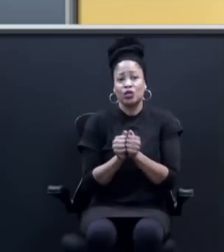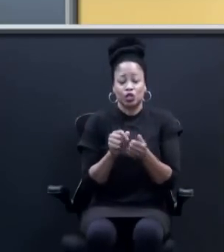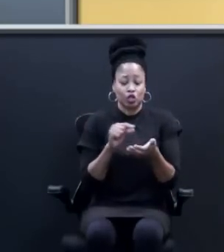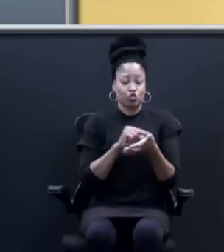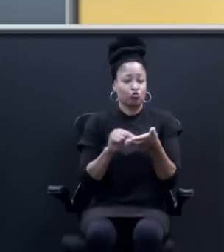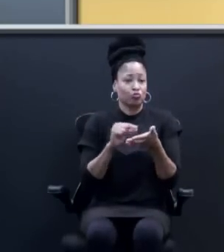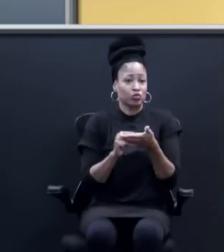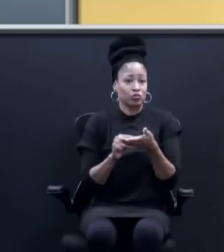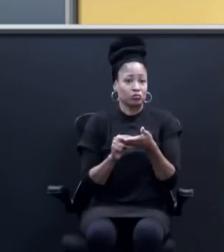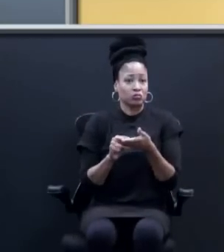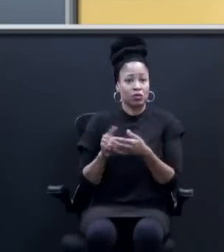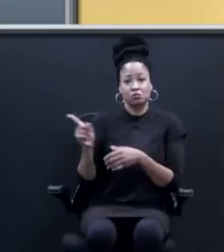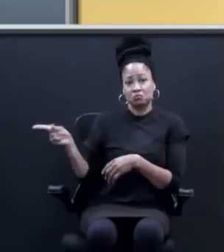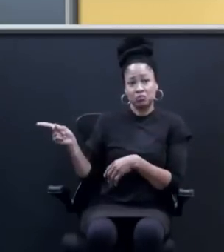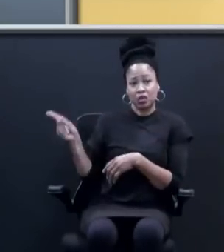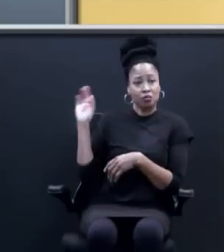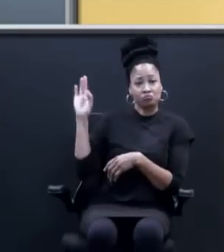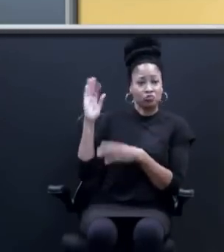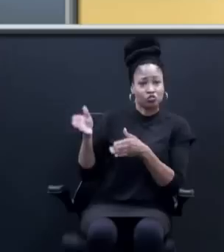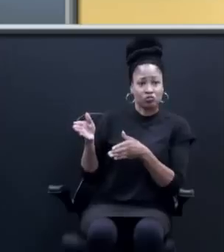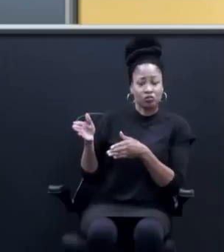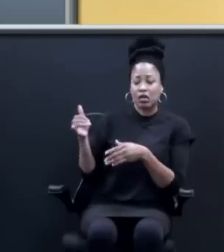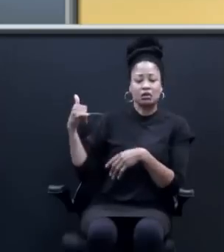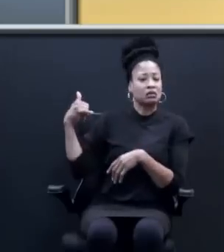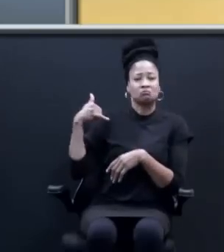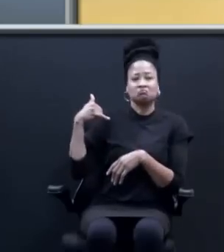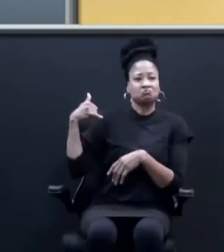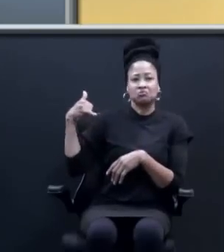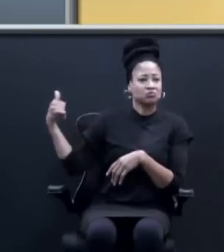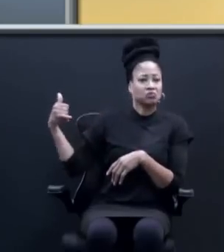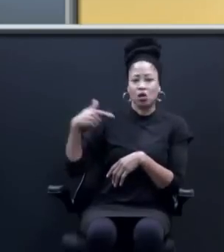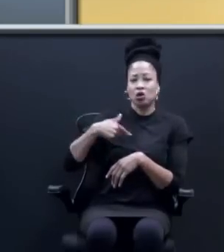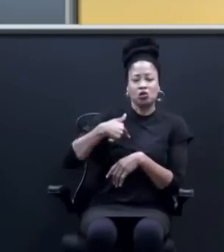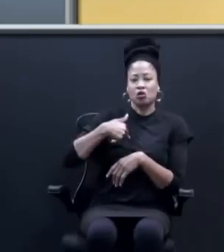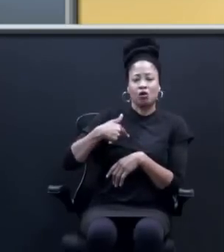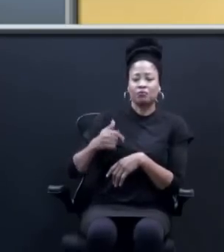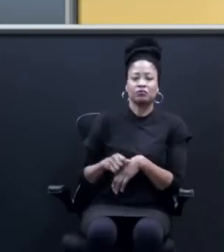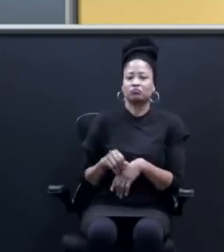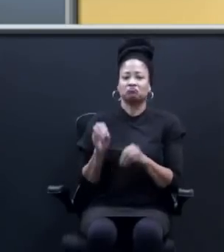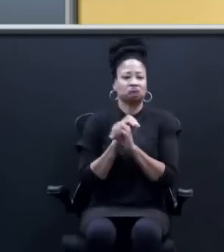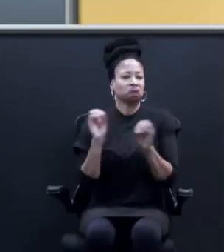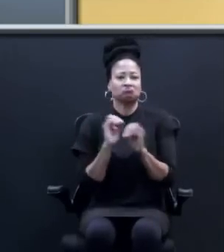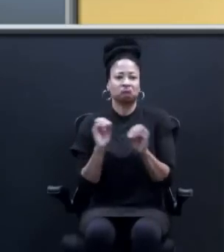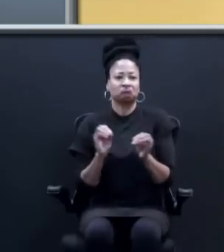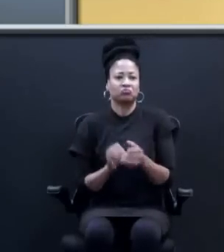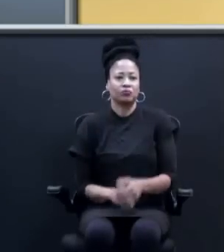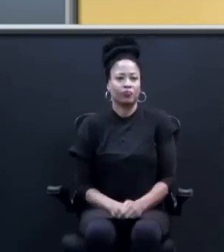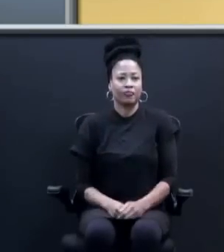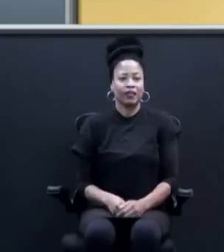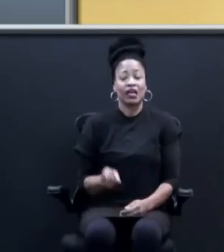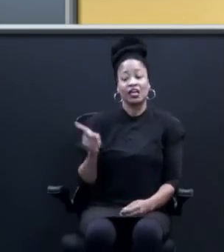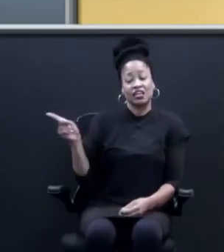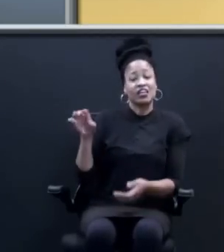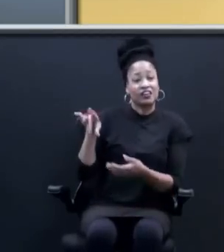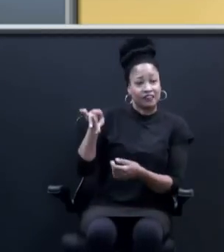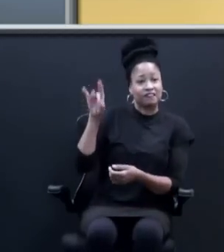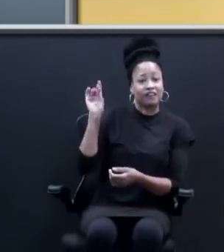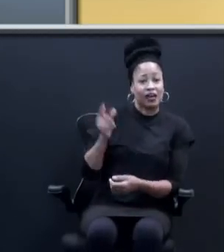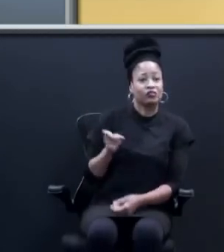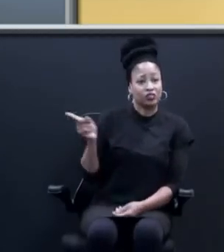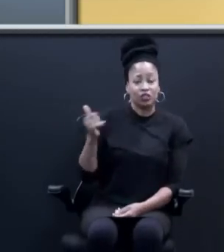more. I guess you say, this guy can't be reliable. He's going to get me to teach something. If he find out that he's wrong, he's going to change on me. I sure